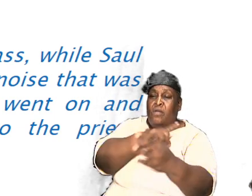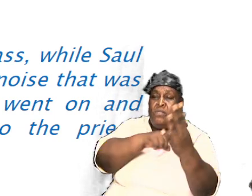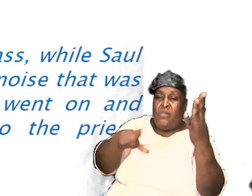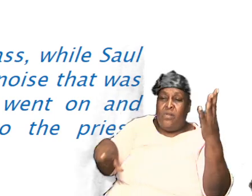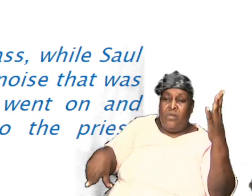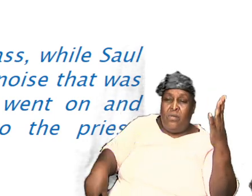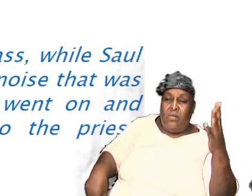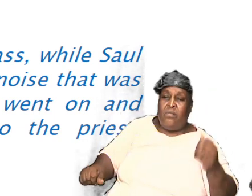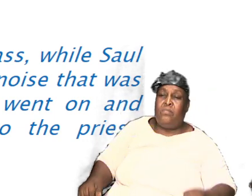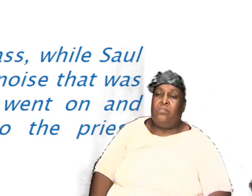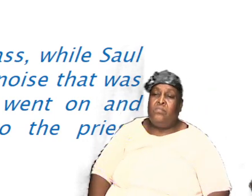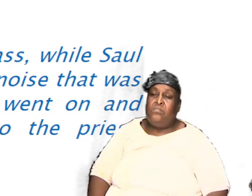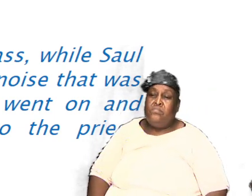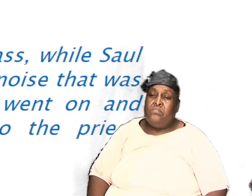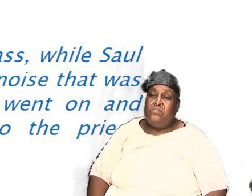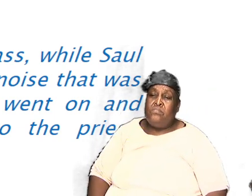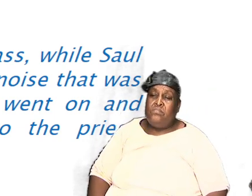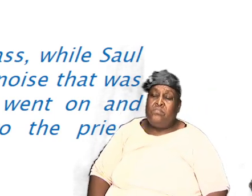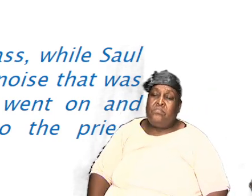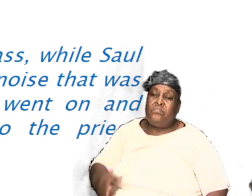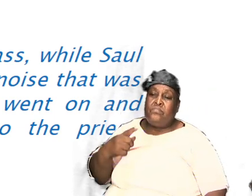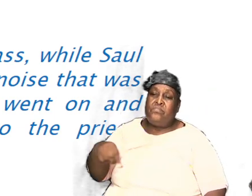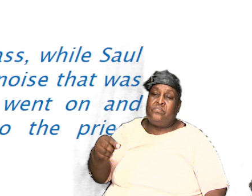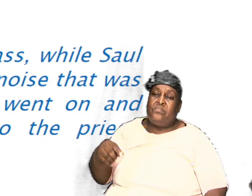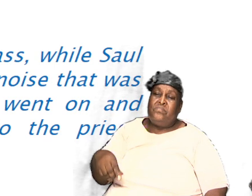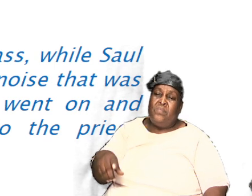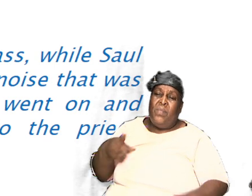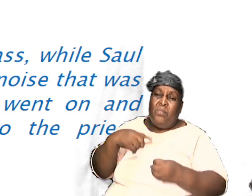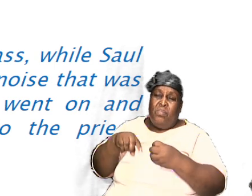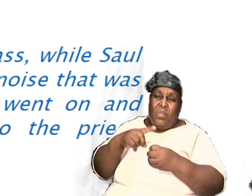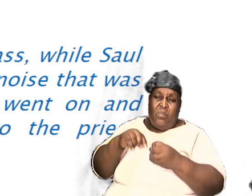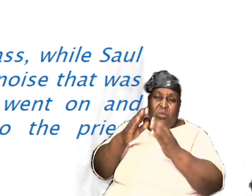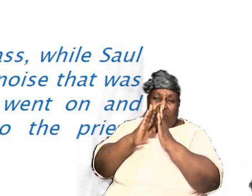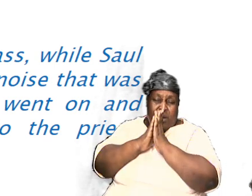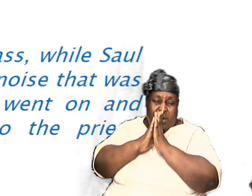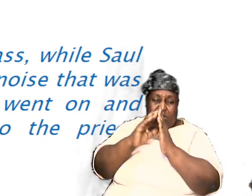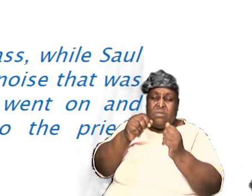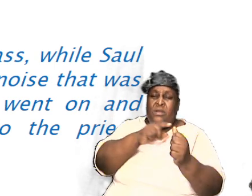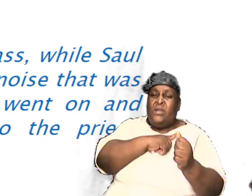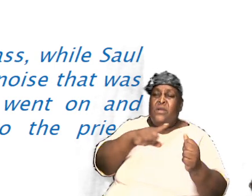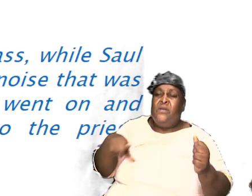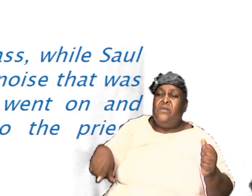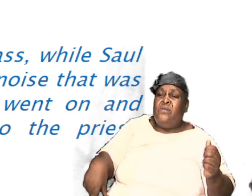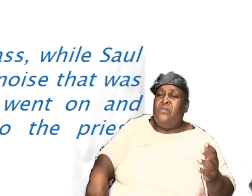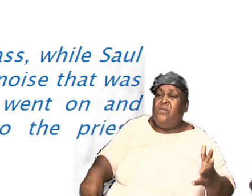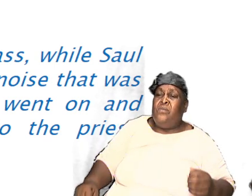Lord, he was about to inquire of the Lord. We did say that